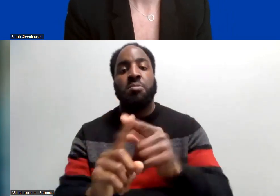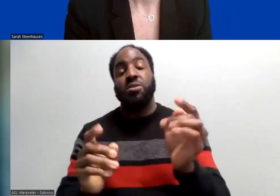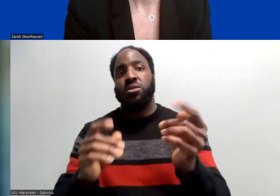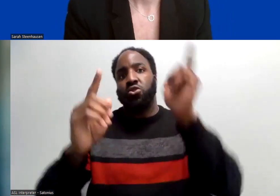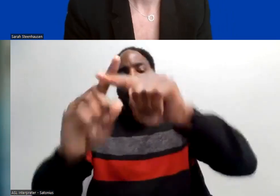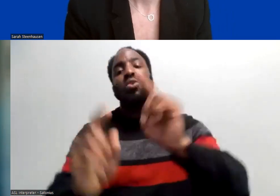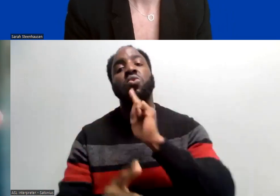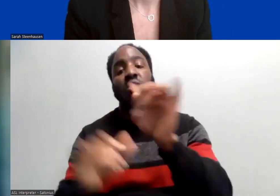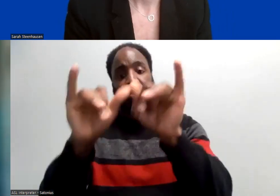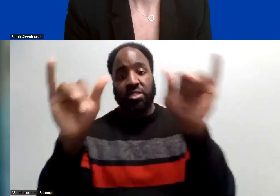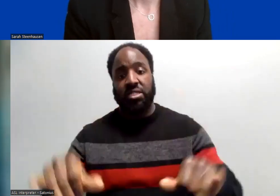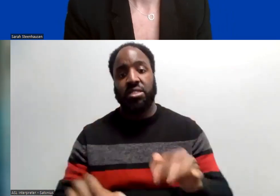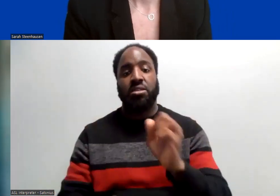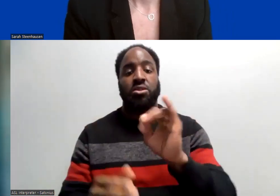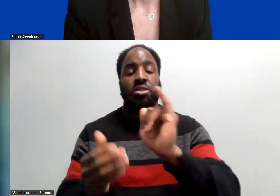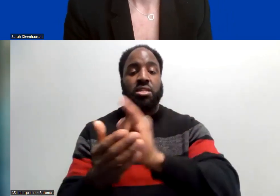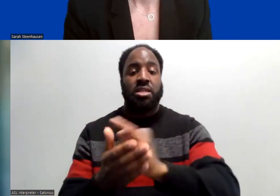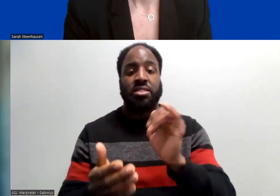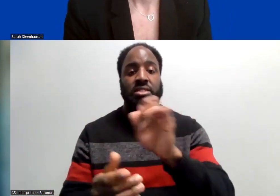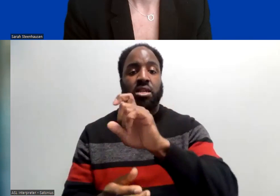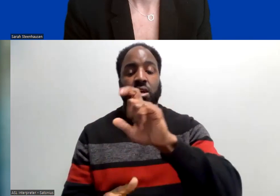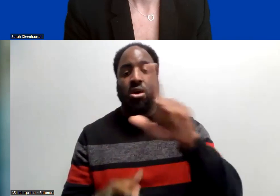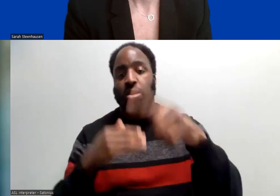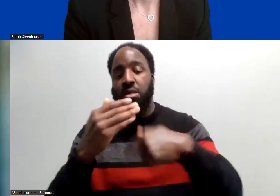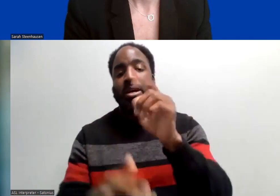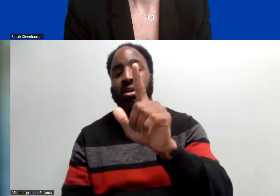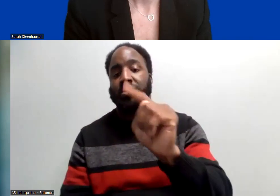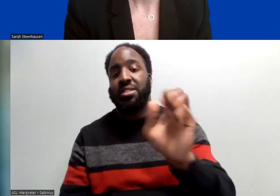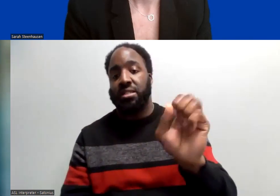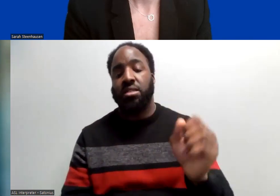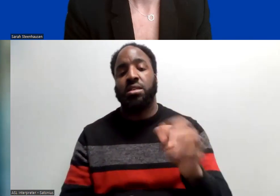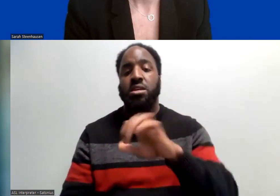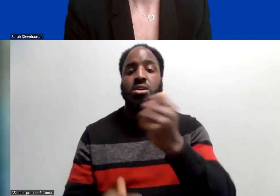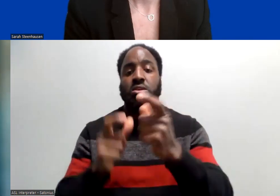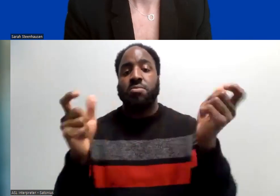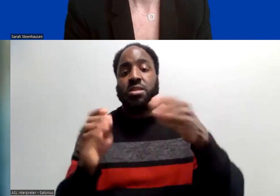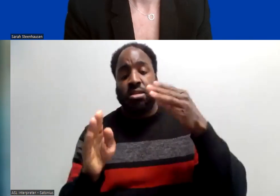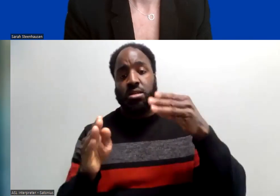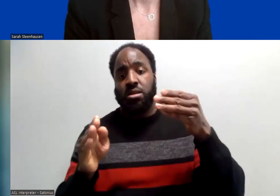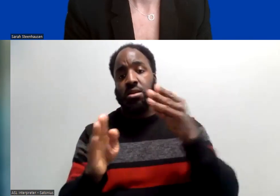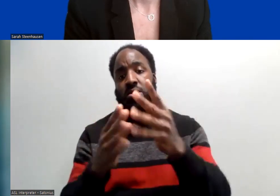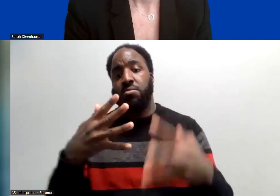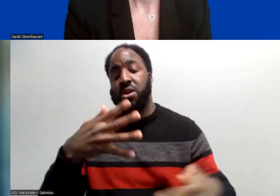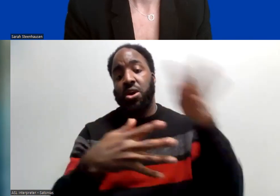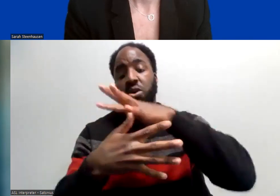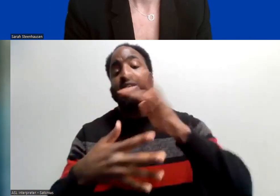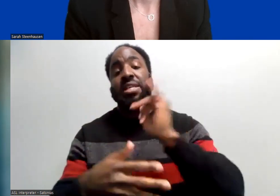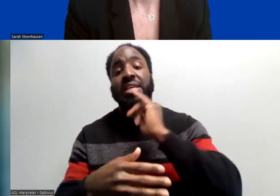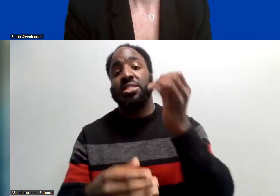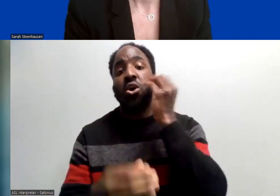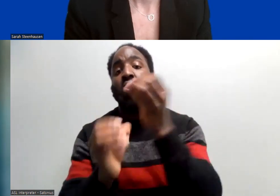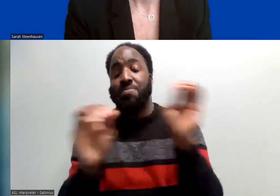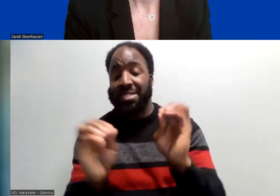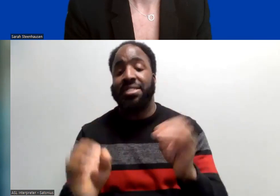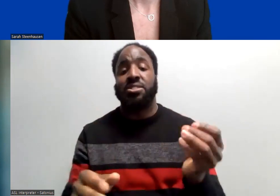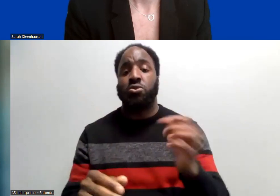system. So that's all in the bucket of LTSS. Like I said, another big priority for us has been homelessness. And we